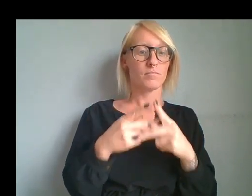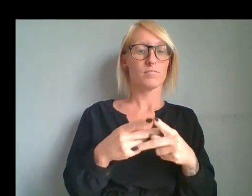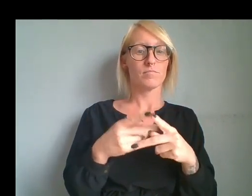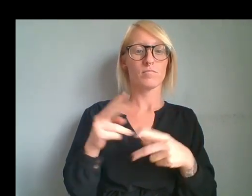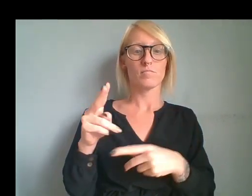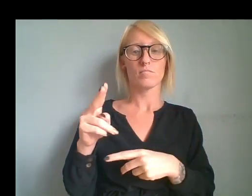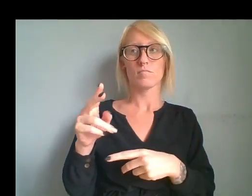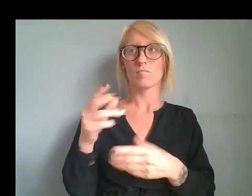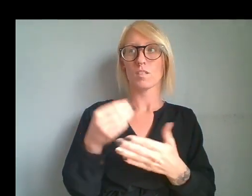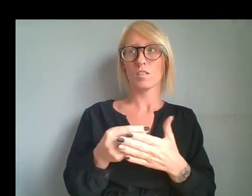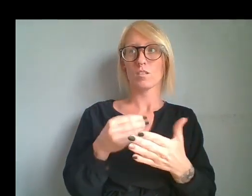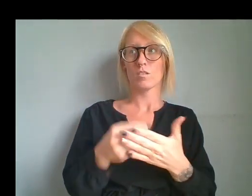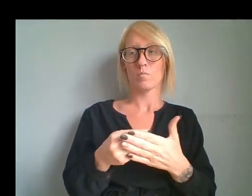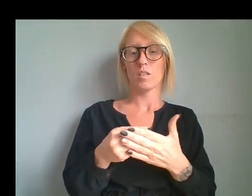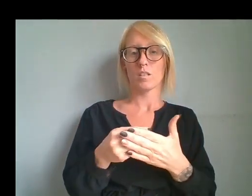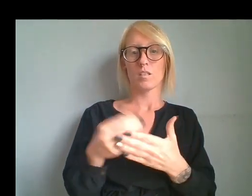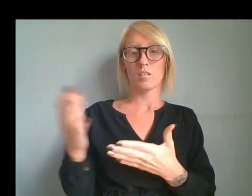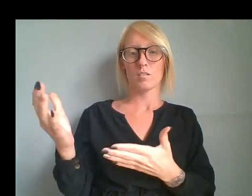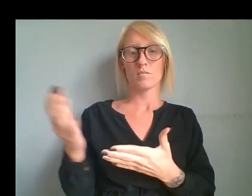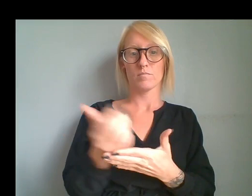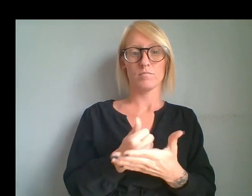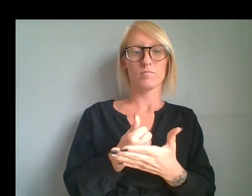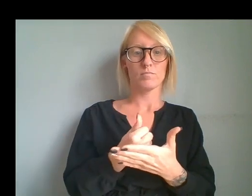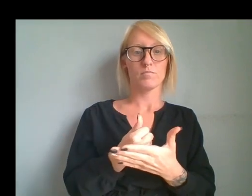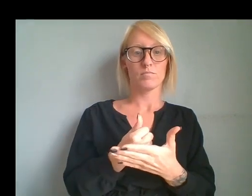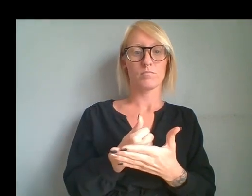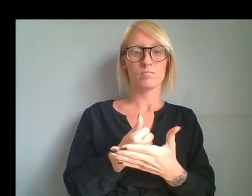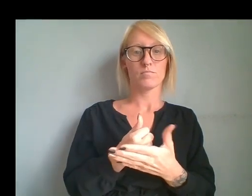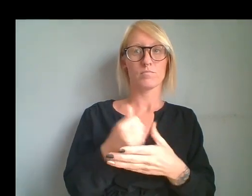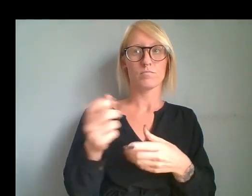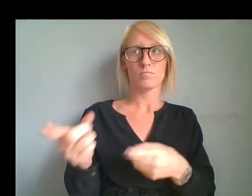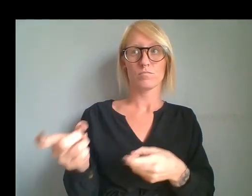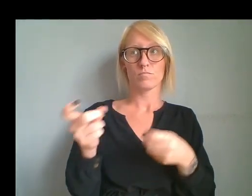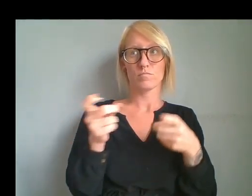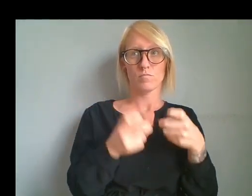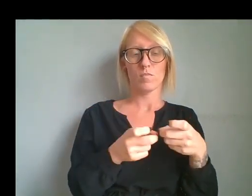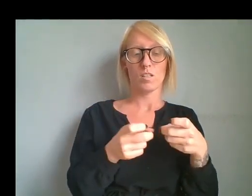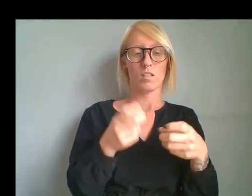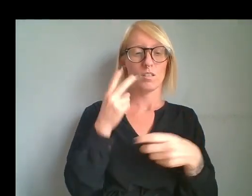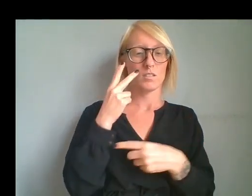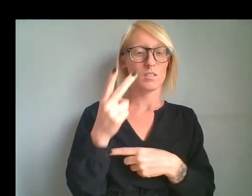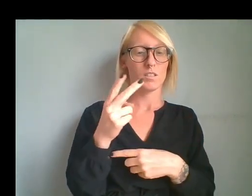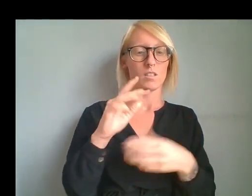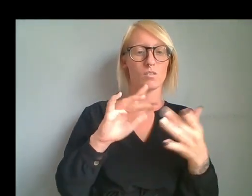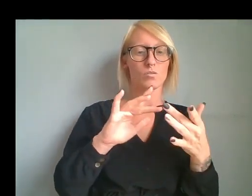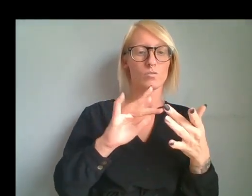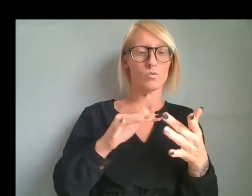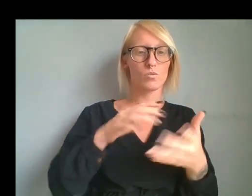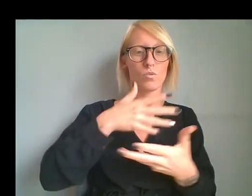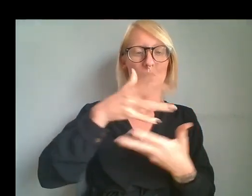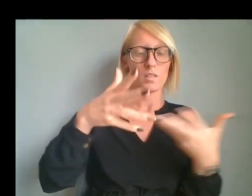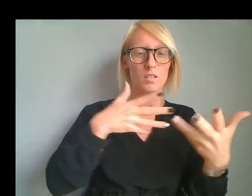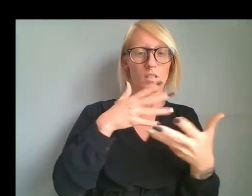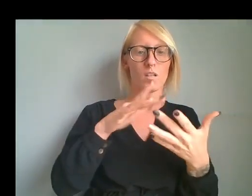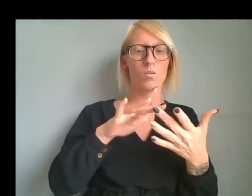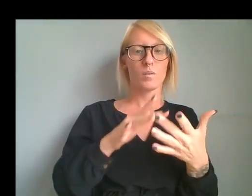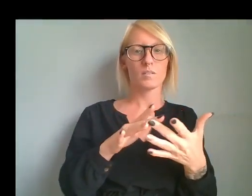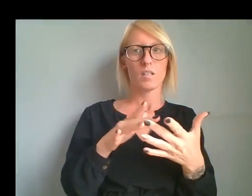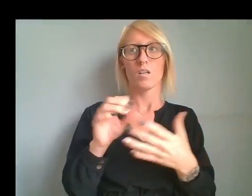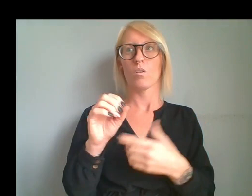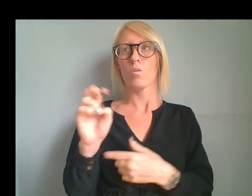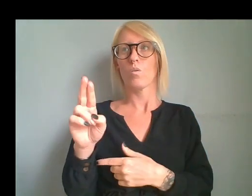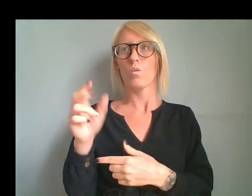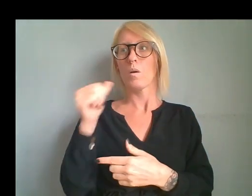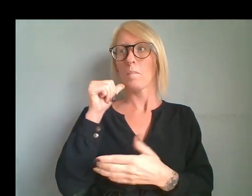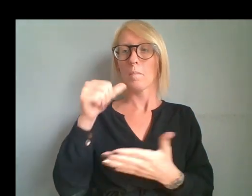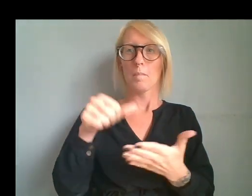know if you are getting money through there. You might want to see if your donations are coming through a social media site, you know, versus in the mail.